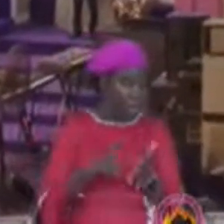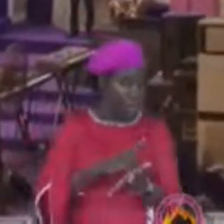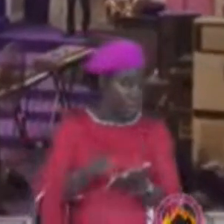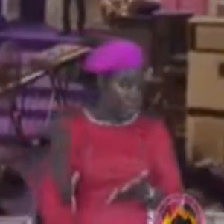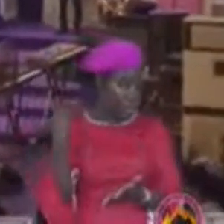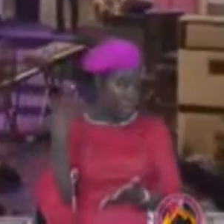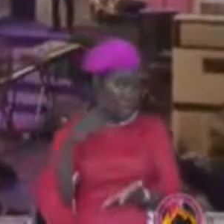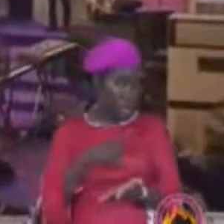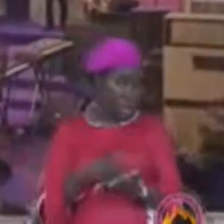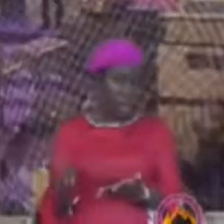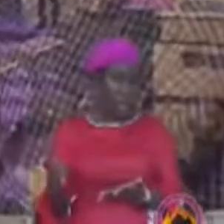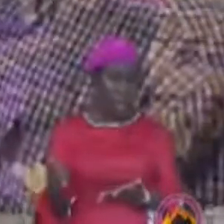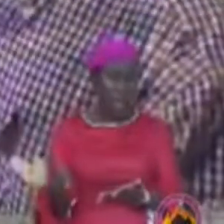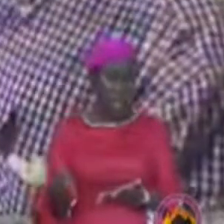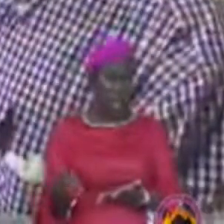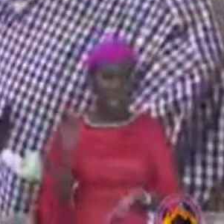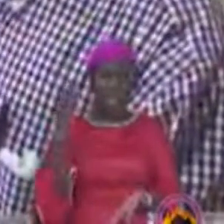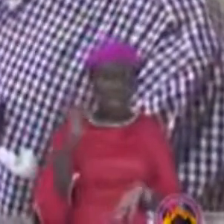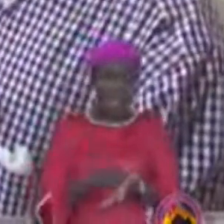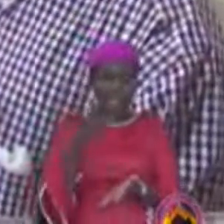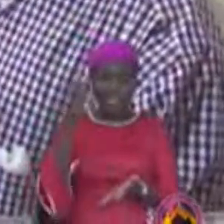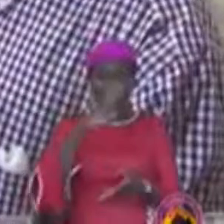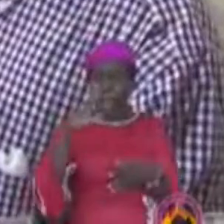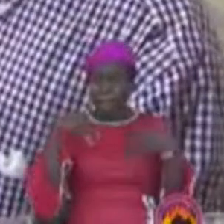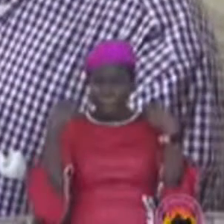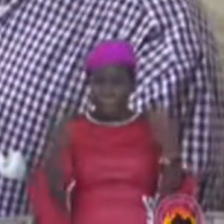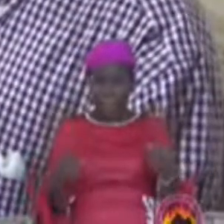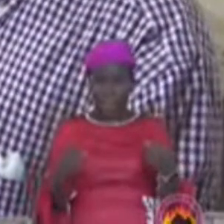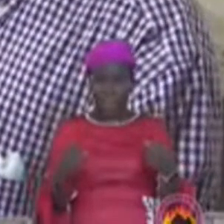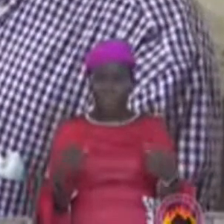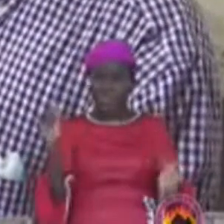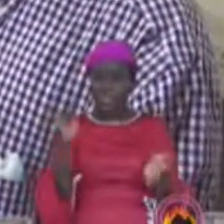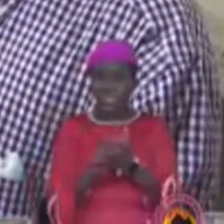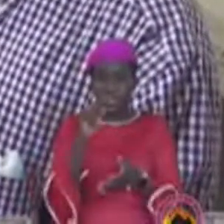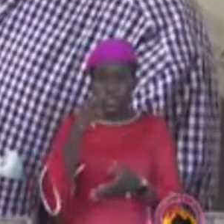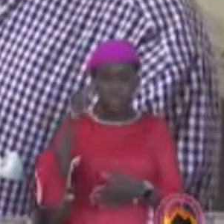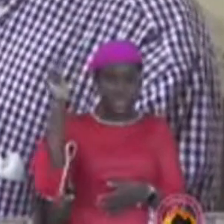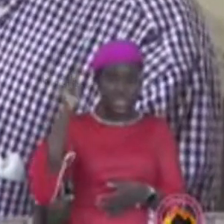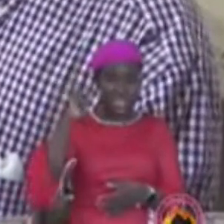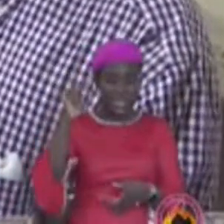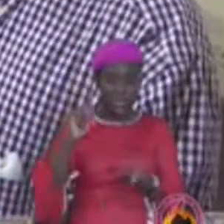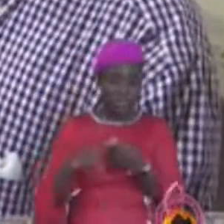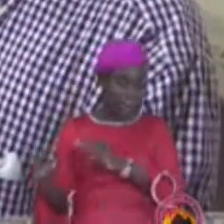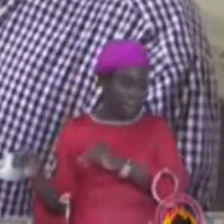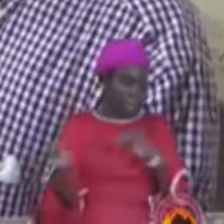that there are powers that you need to relocate.